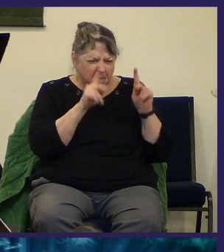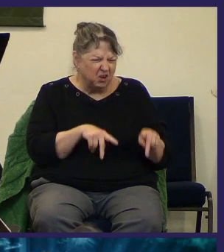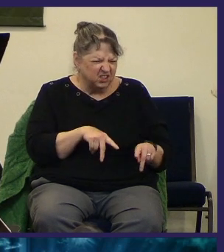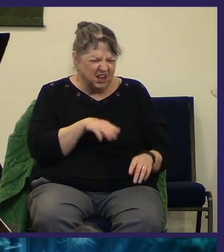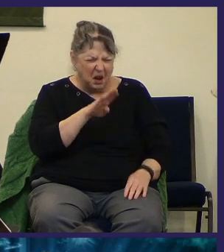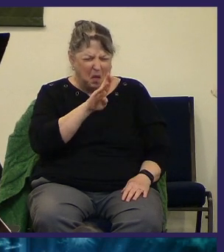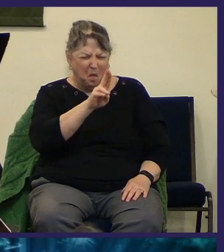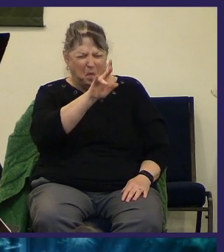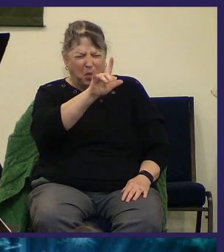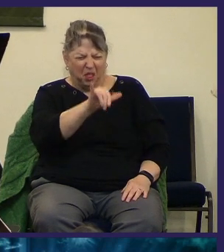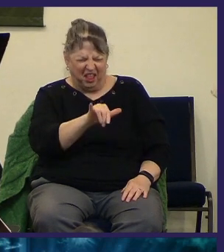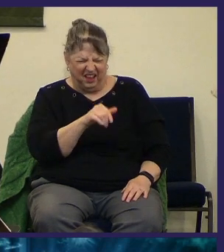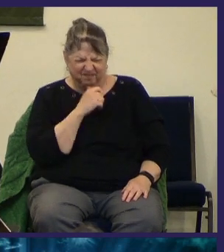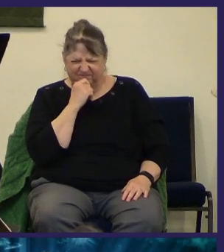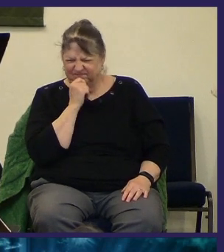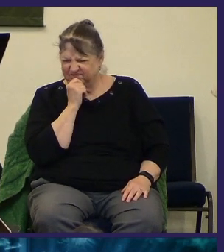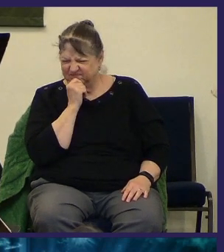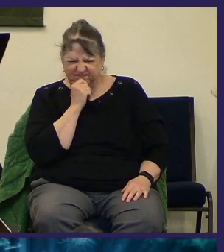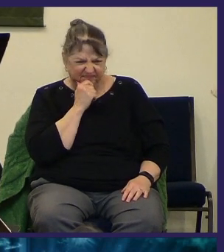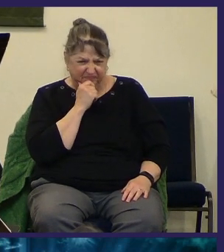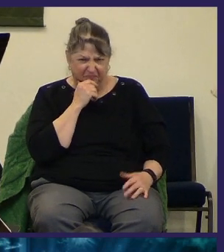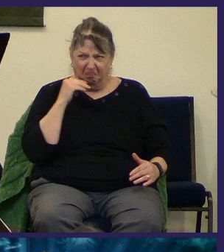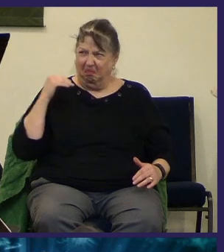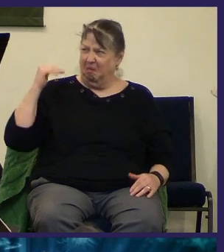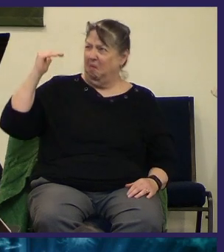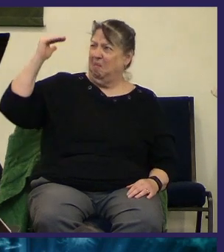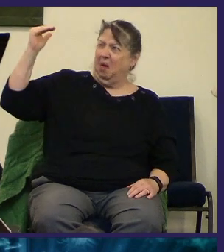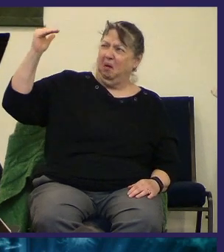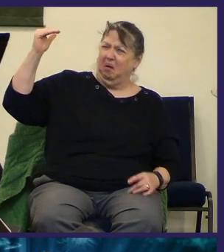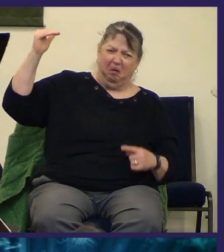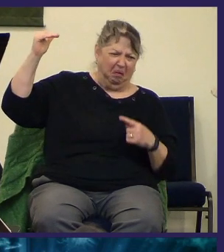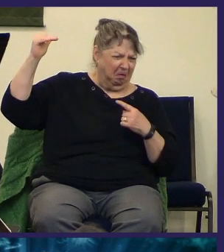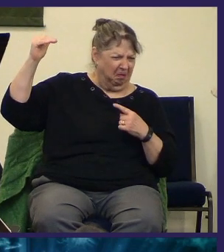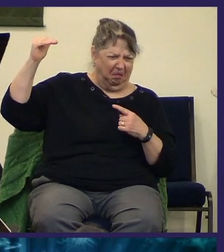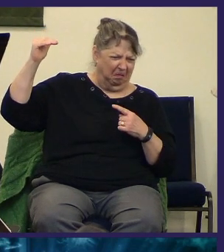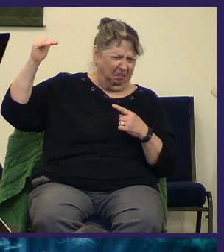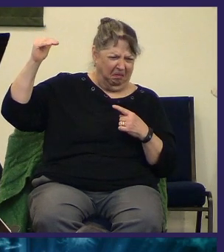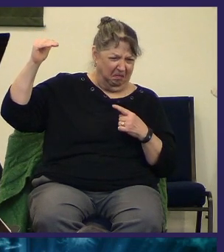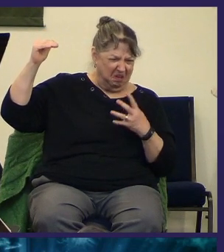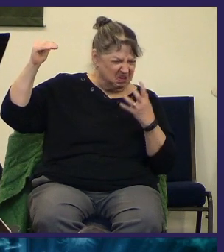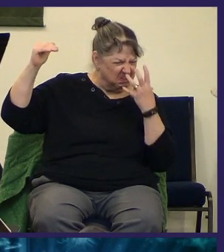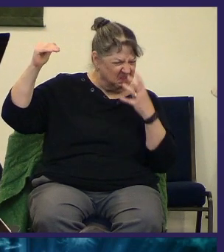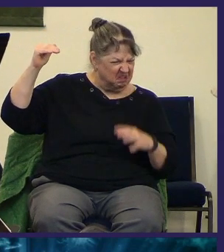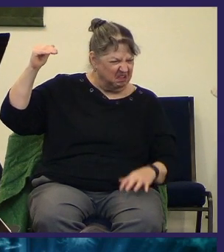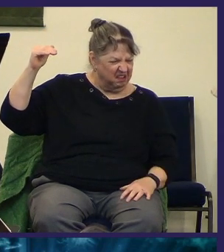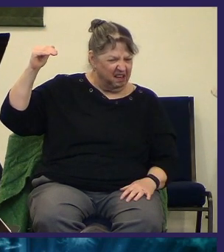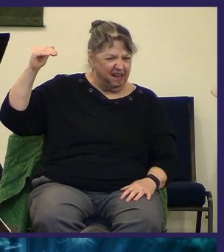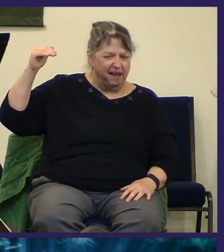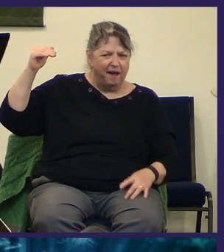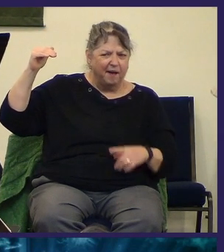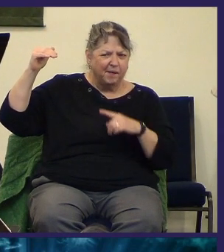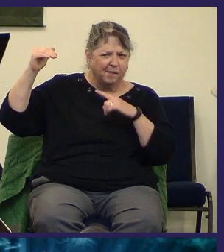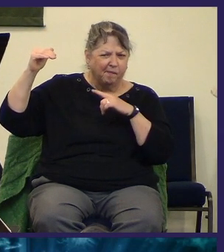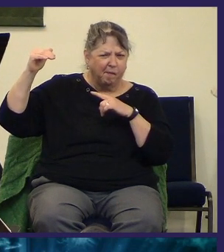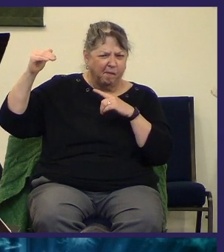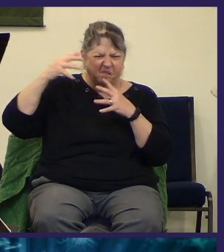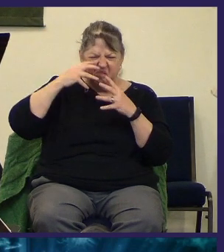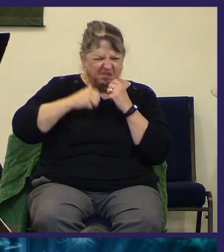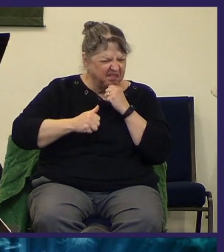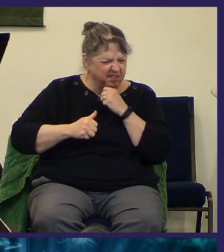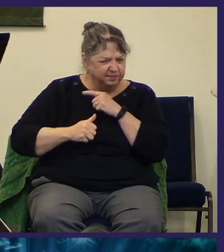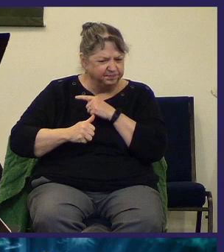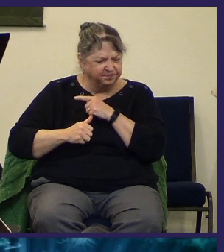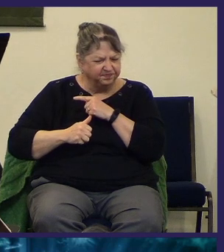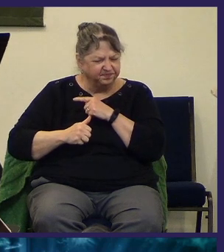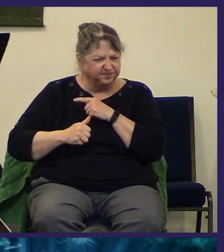had a bully he was a big guy i think he maybe missed a few years or held back but but nevertheless